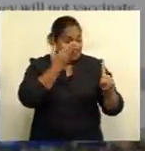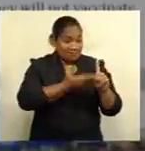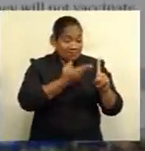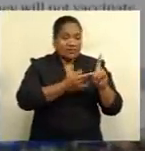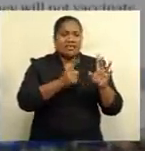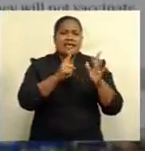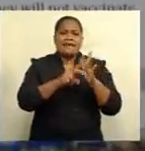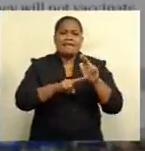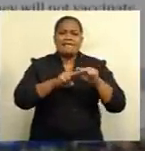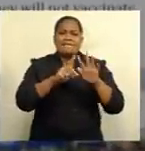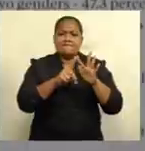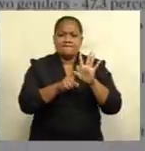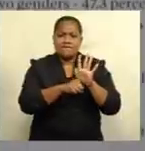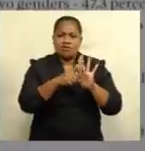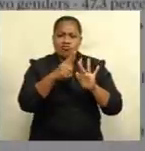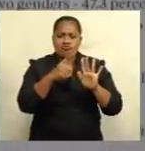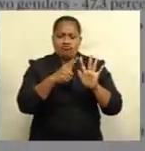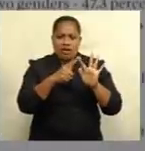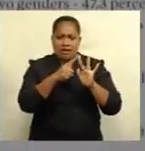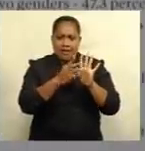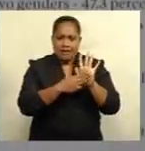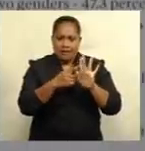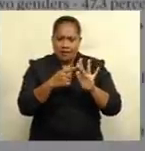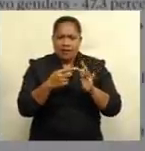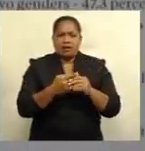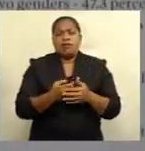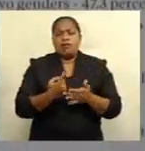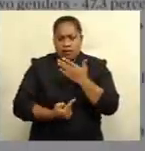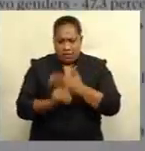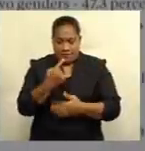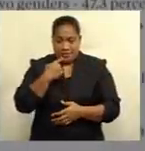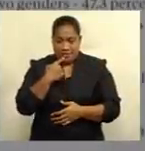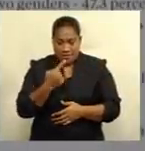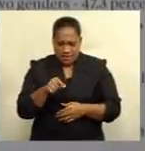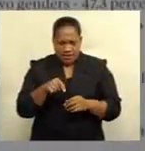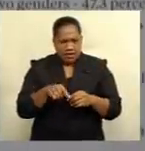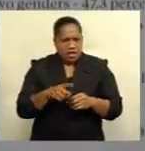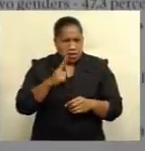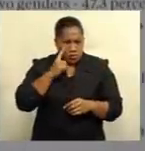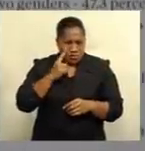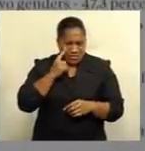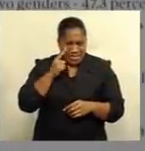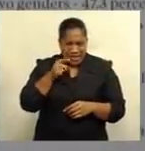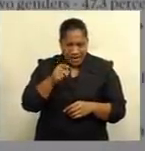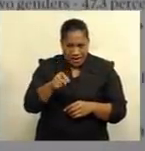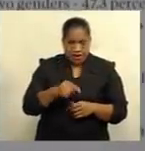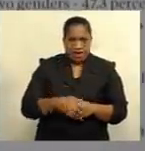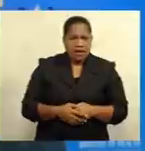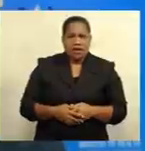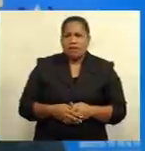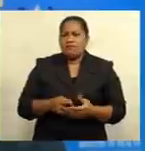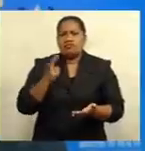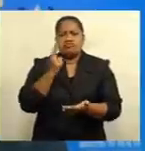reporting undermines the work being carried out by frontliners. To see a tweet like that was really